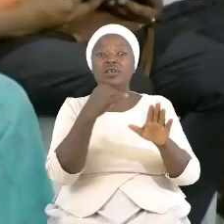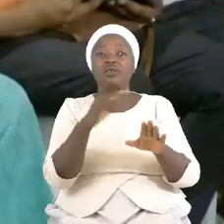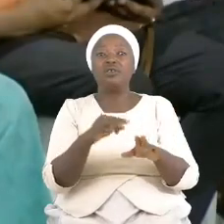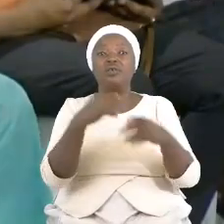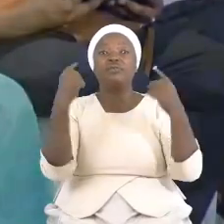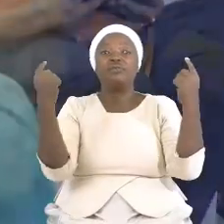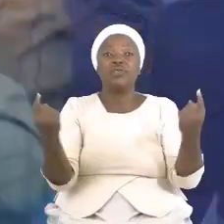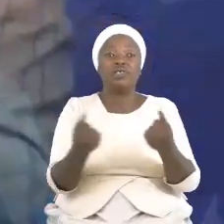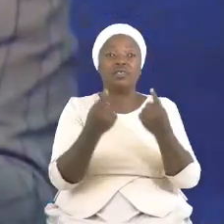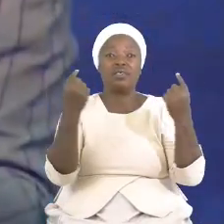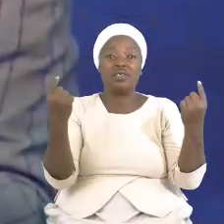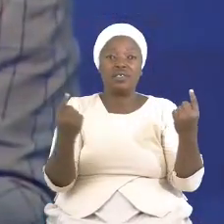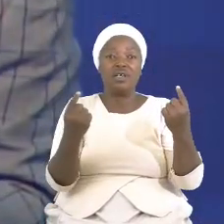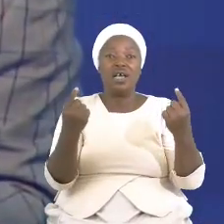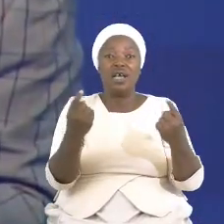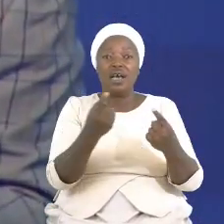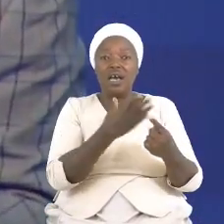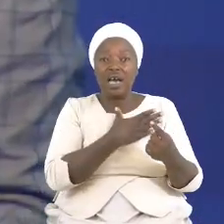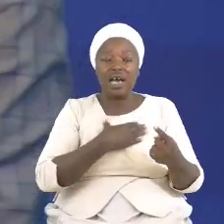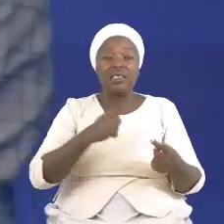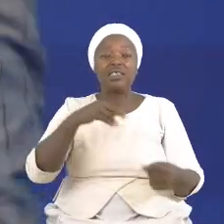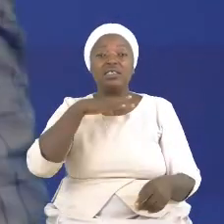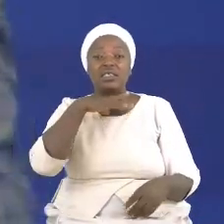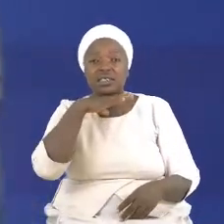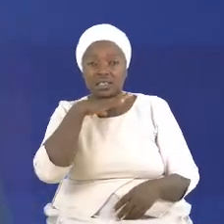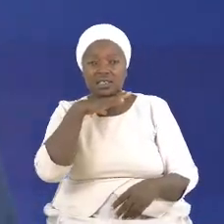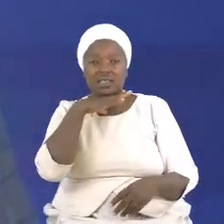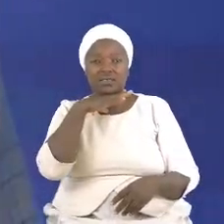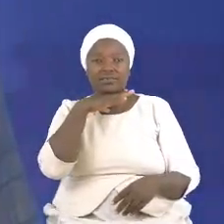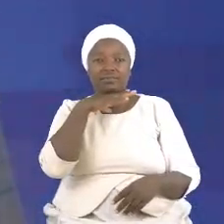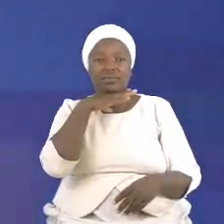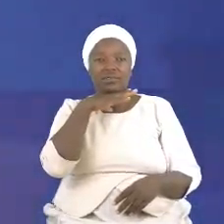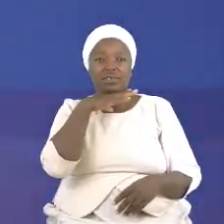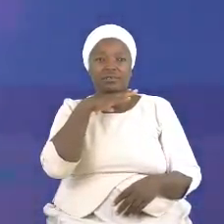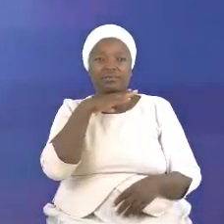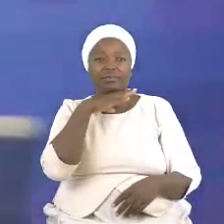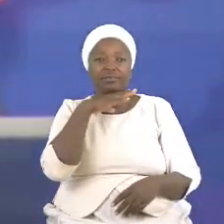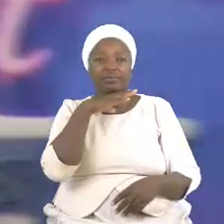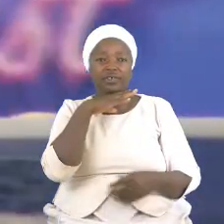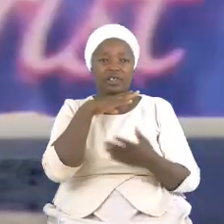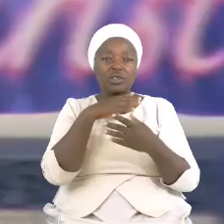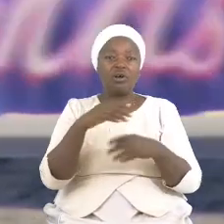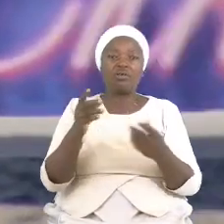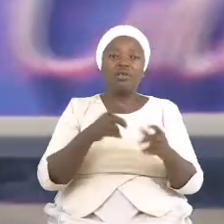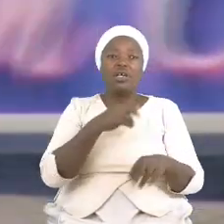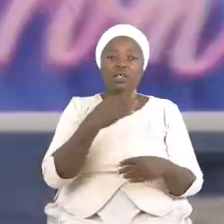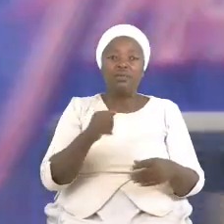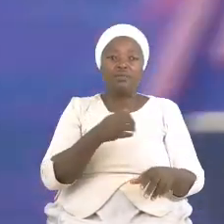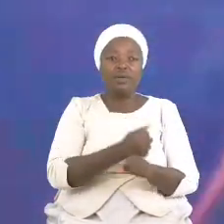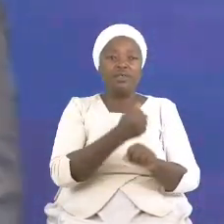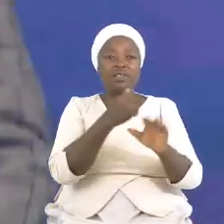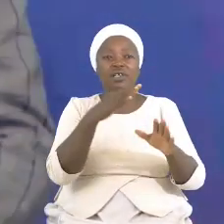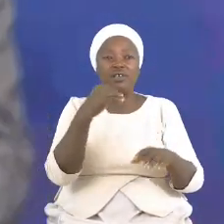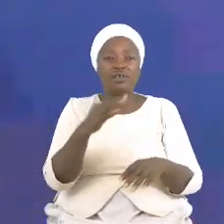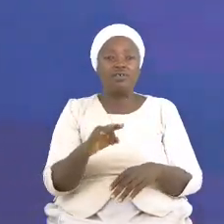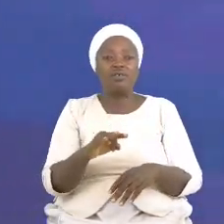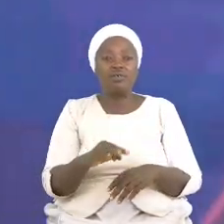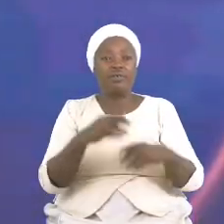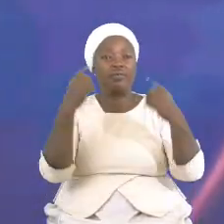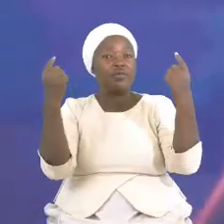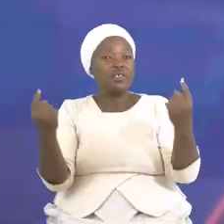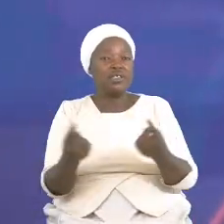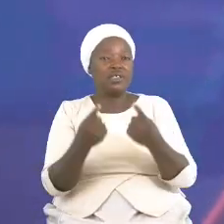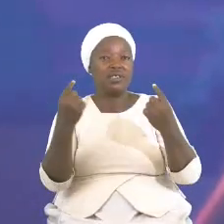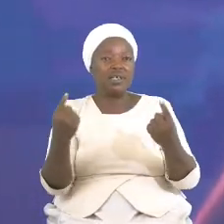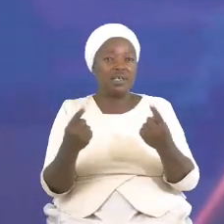and infidelity. The mountain of iniquity. Iniquity so